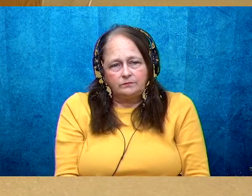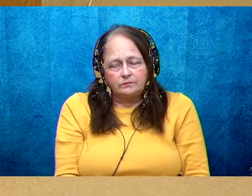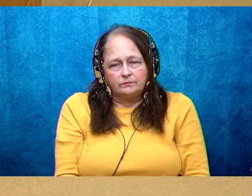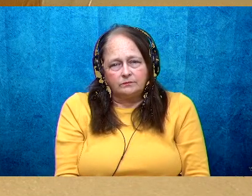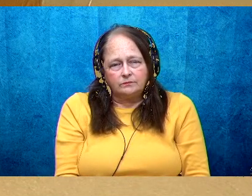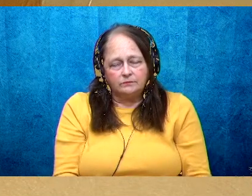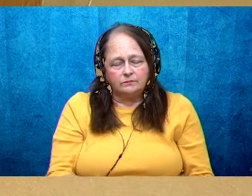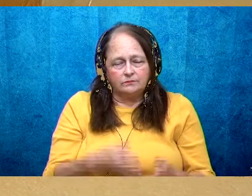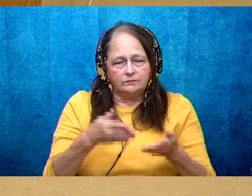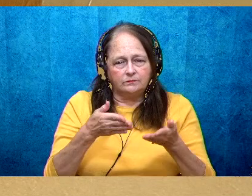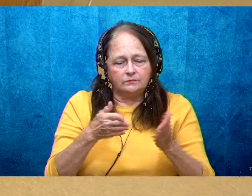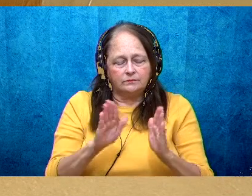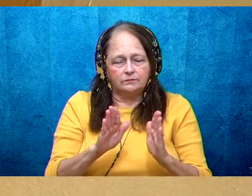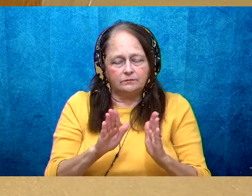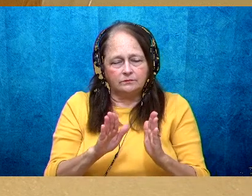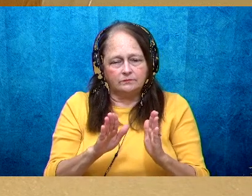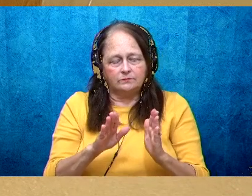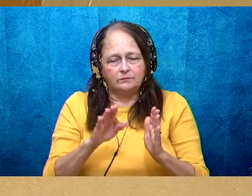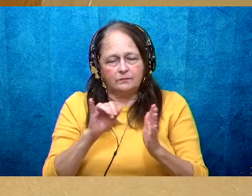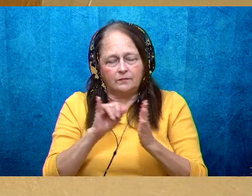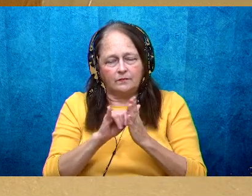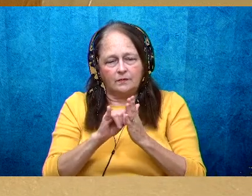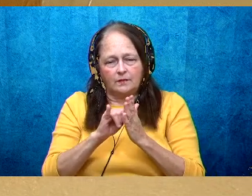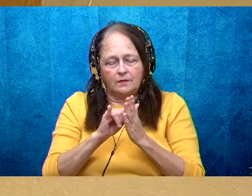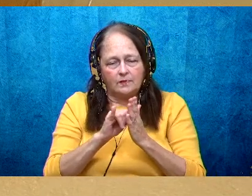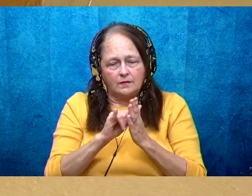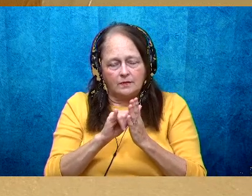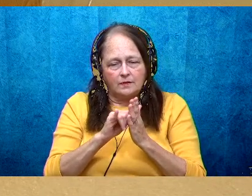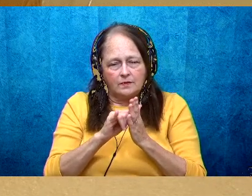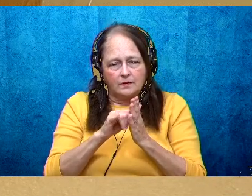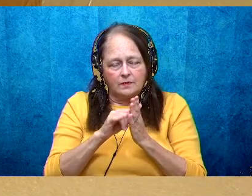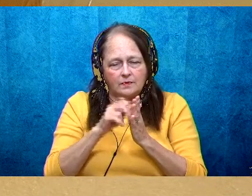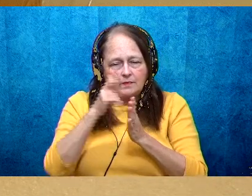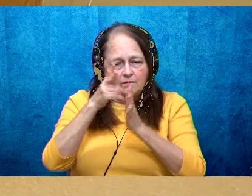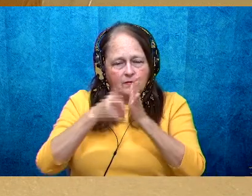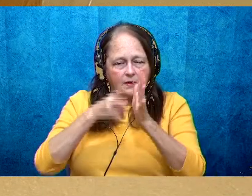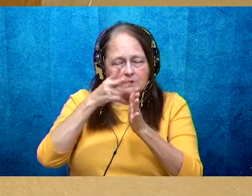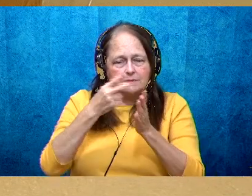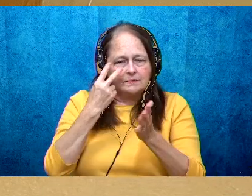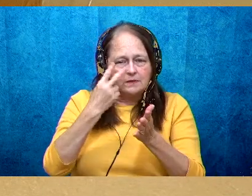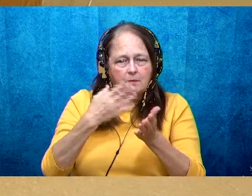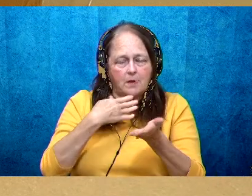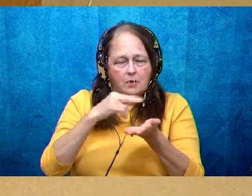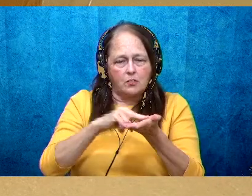And let's get the document camera going so you can see my notebook.